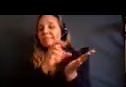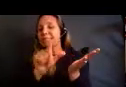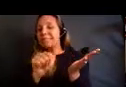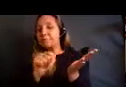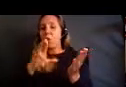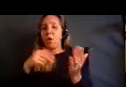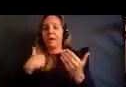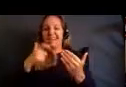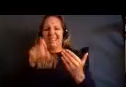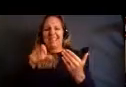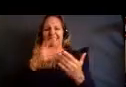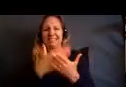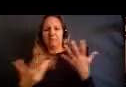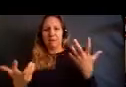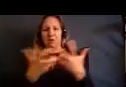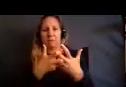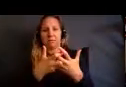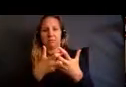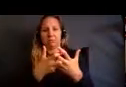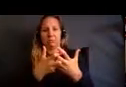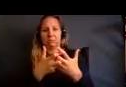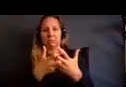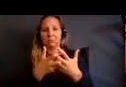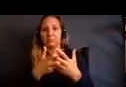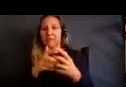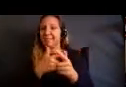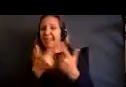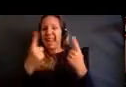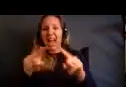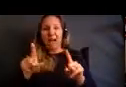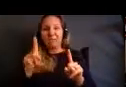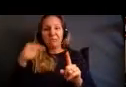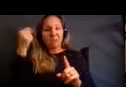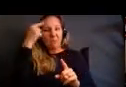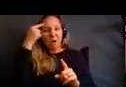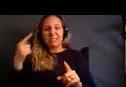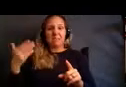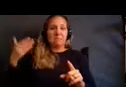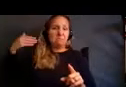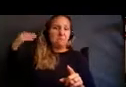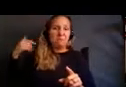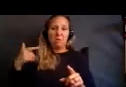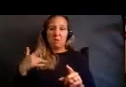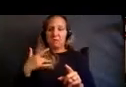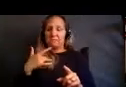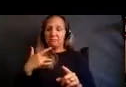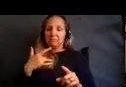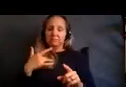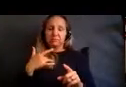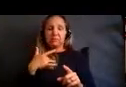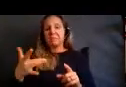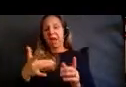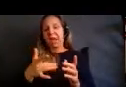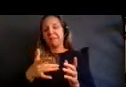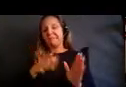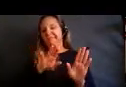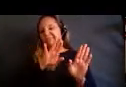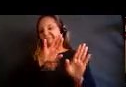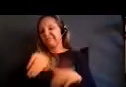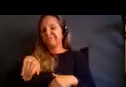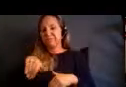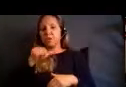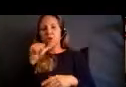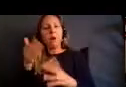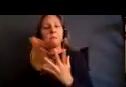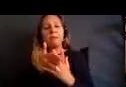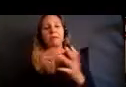of accommodations, and for one reason or another, employers in the past would not necessarily give them the opportunity to a face-to-face